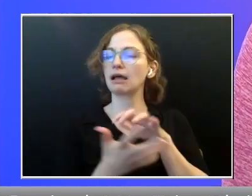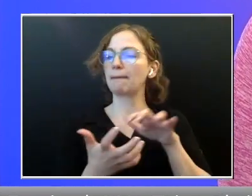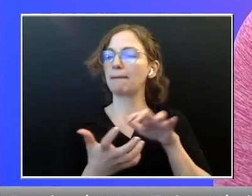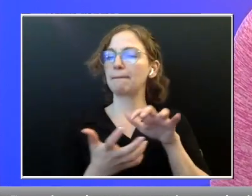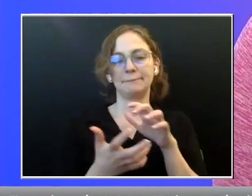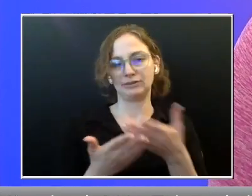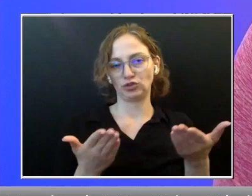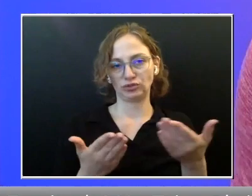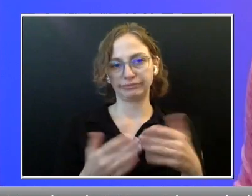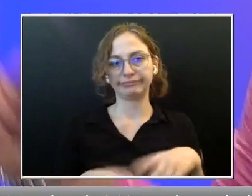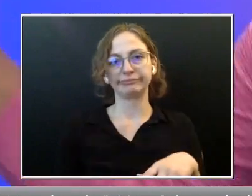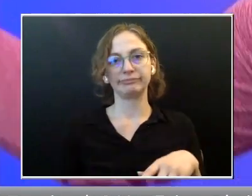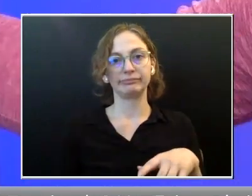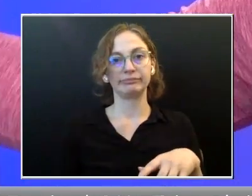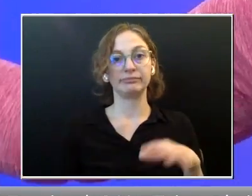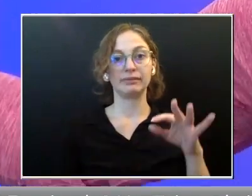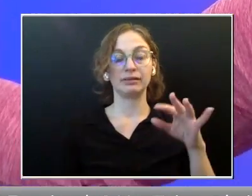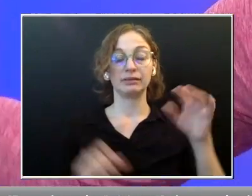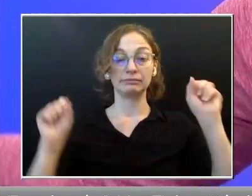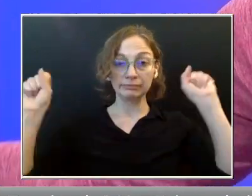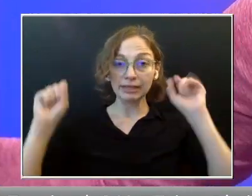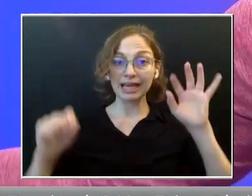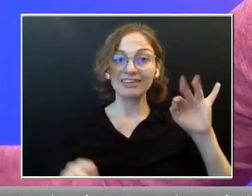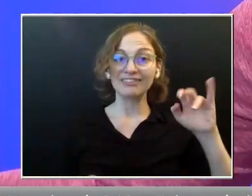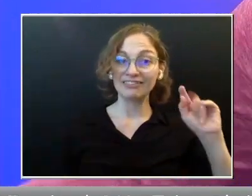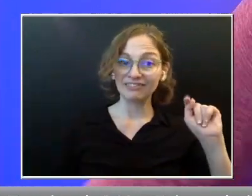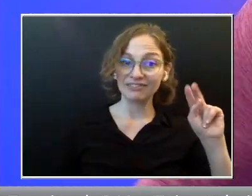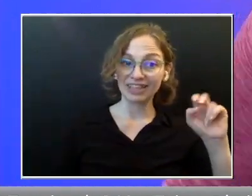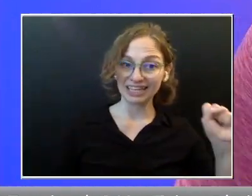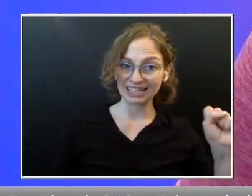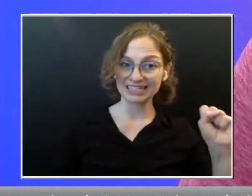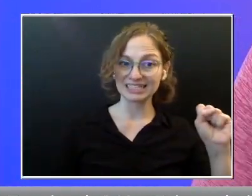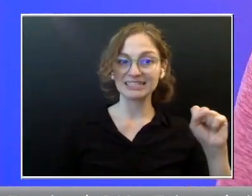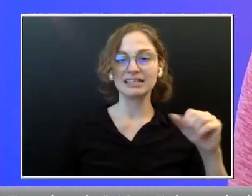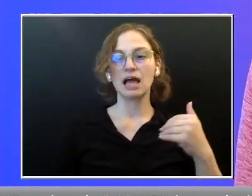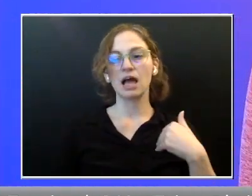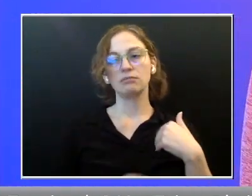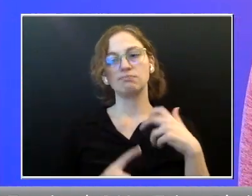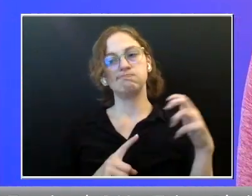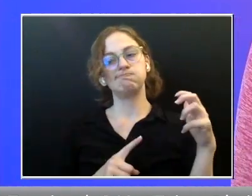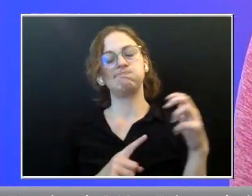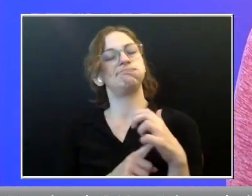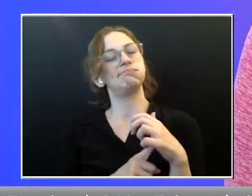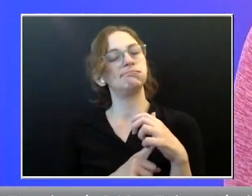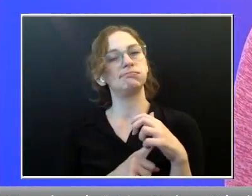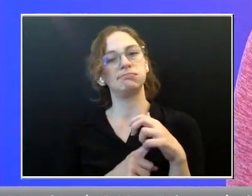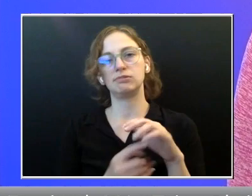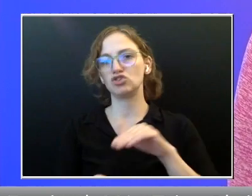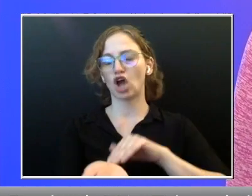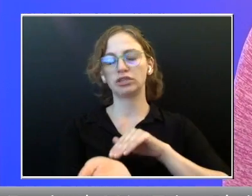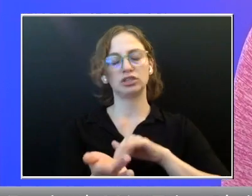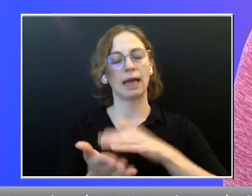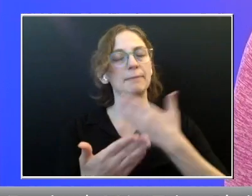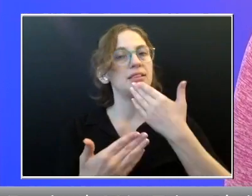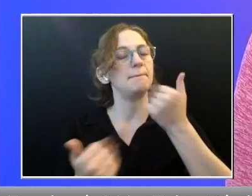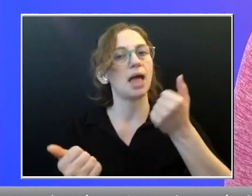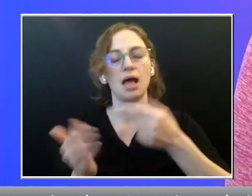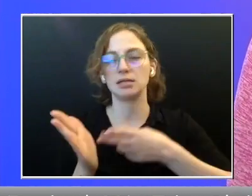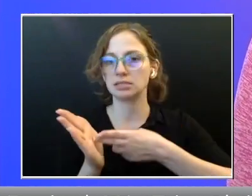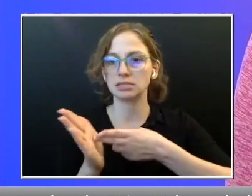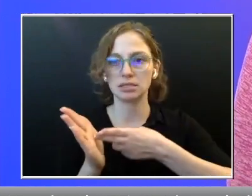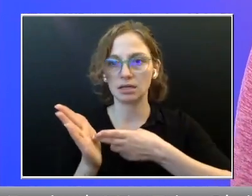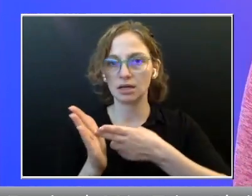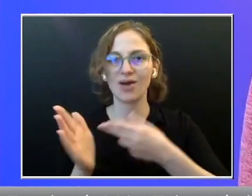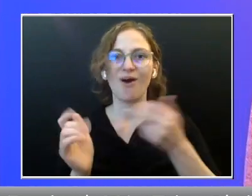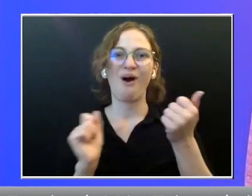fitness. It was having the best doctors around, truly, and all of my doctors working together as a